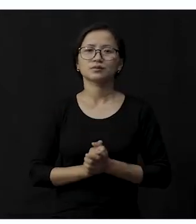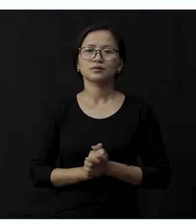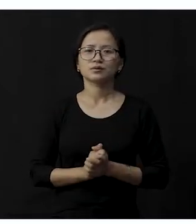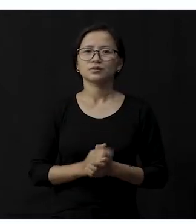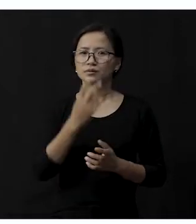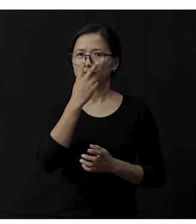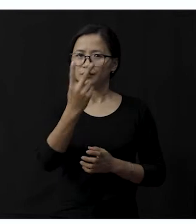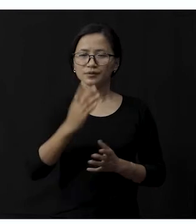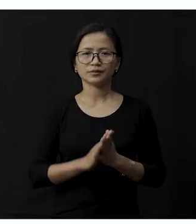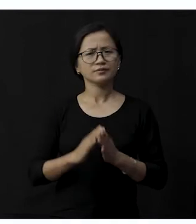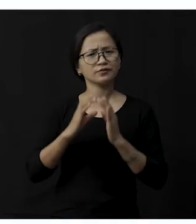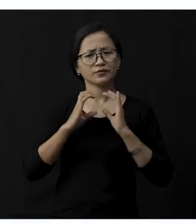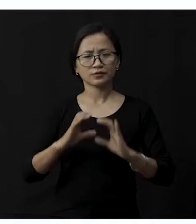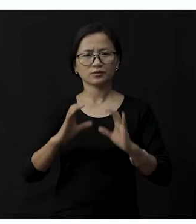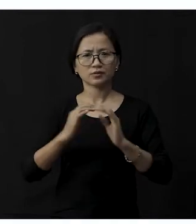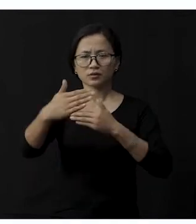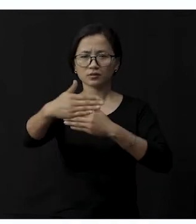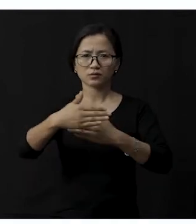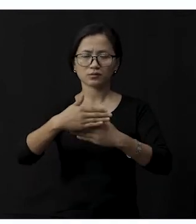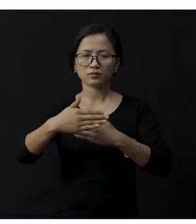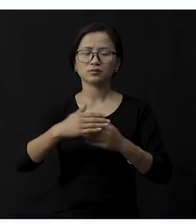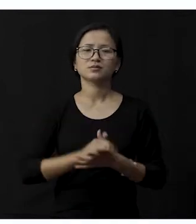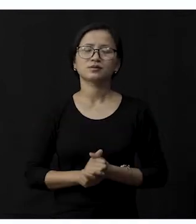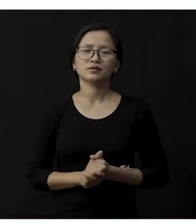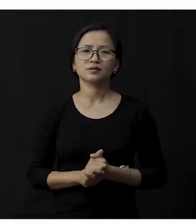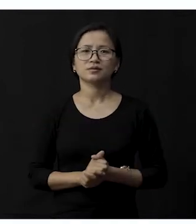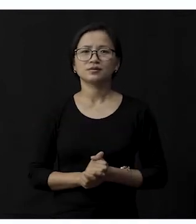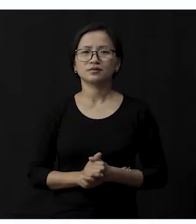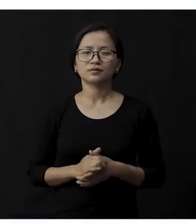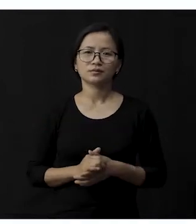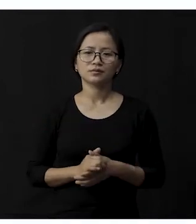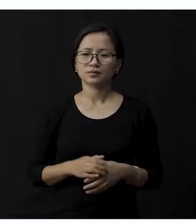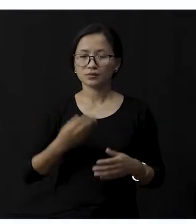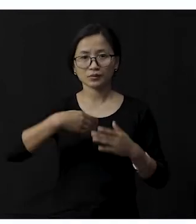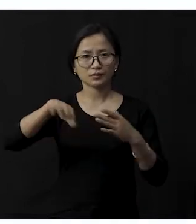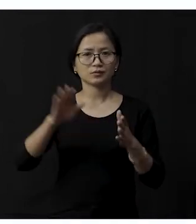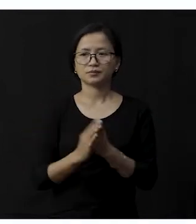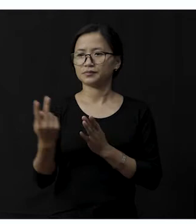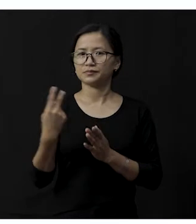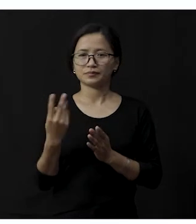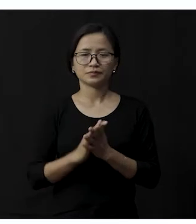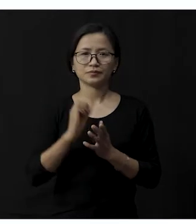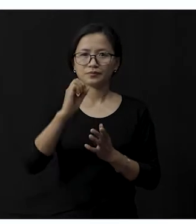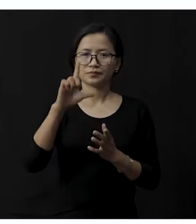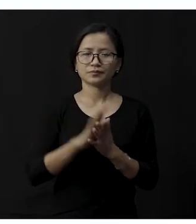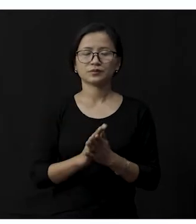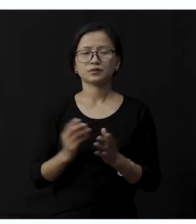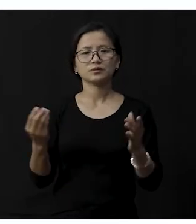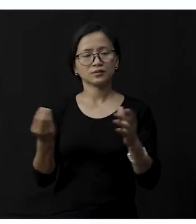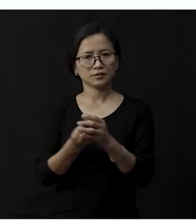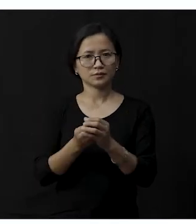look very, very closely, and we are going to together, you and me as a class, as a team,